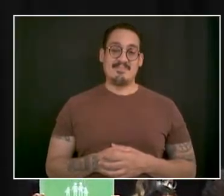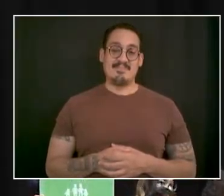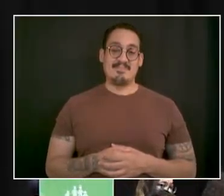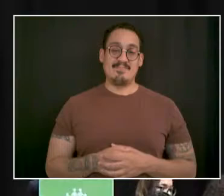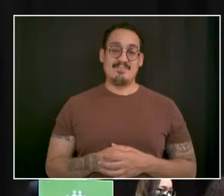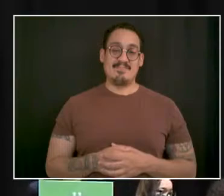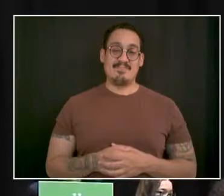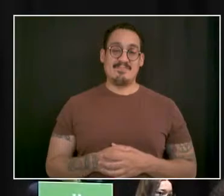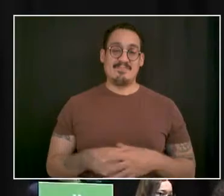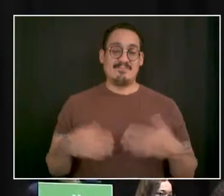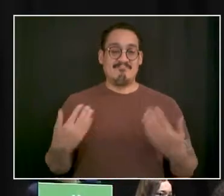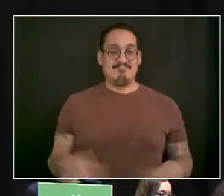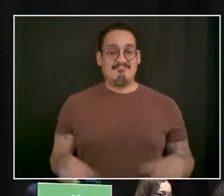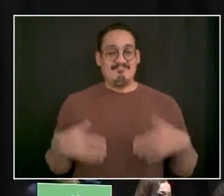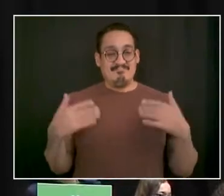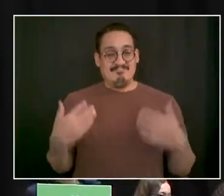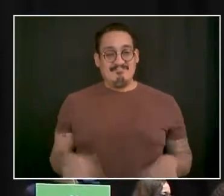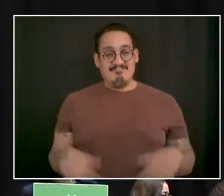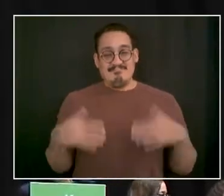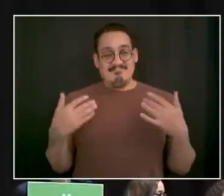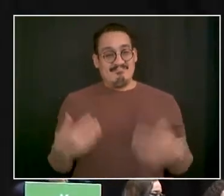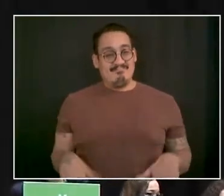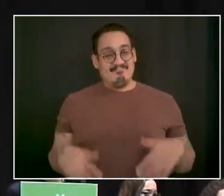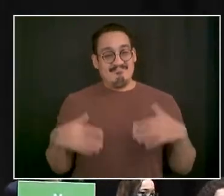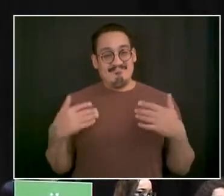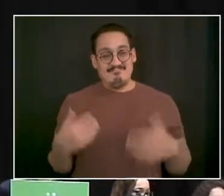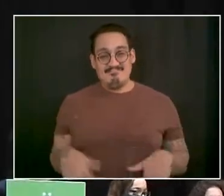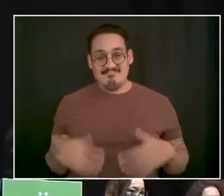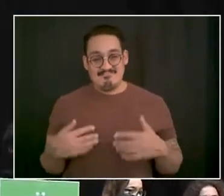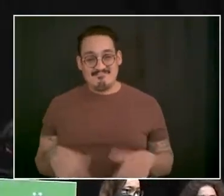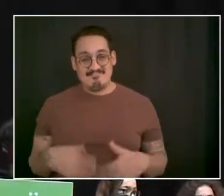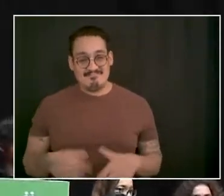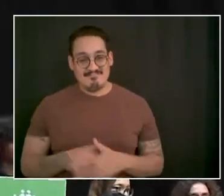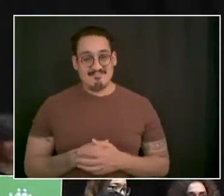Oh man, oh man, oh man.